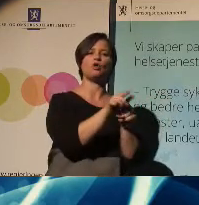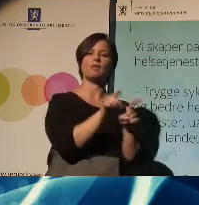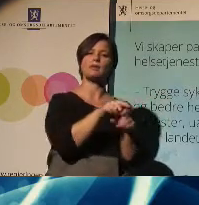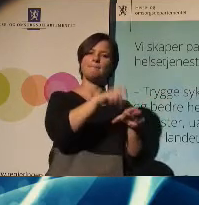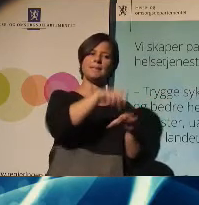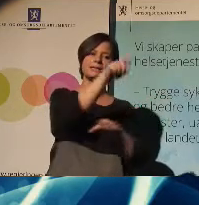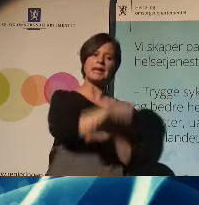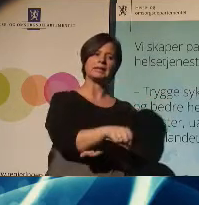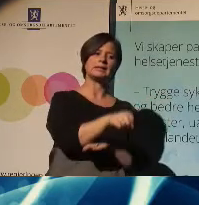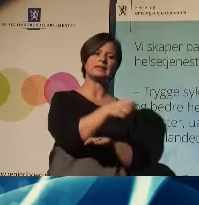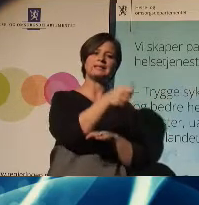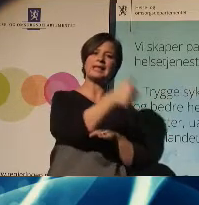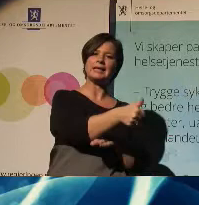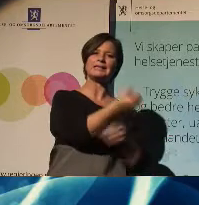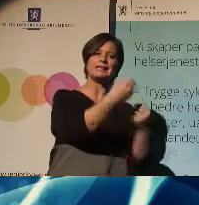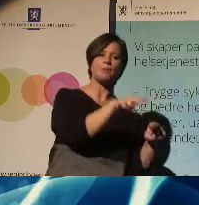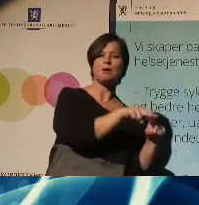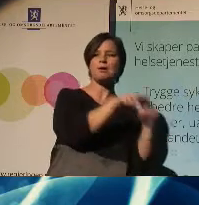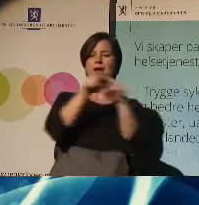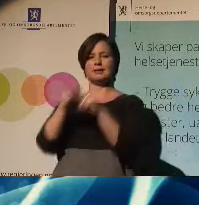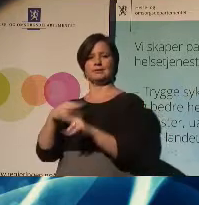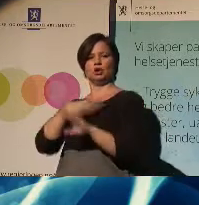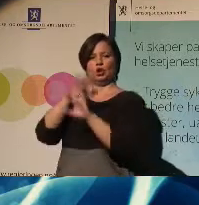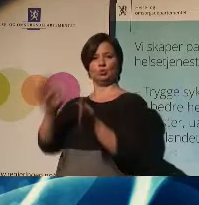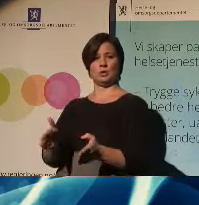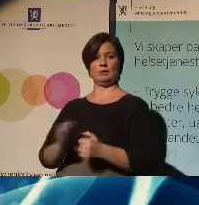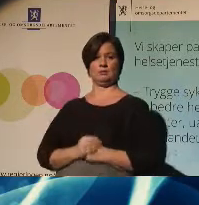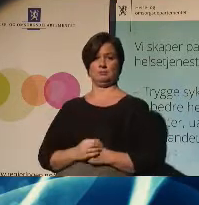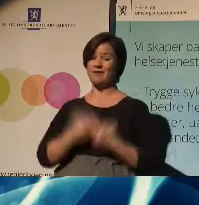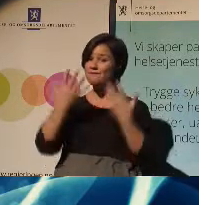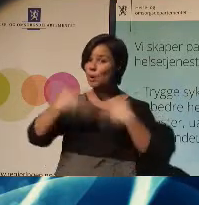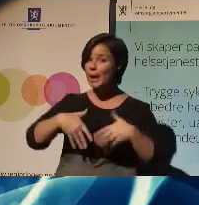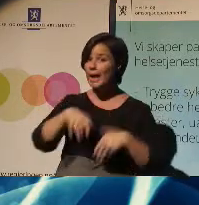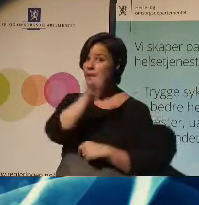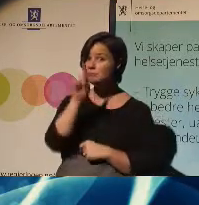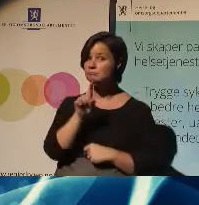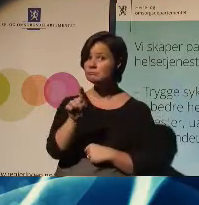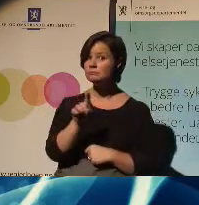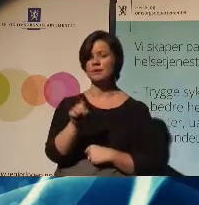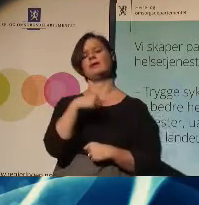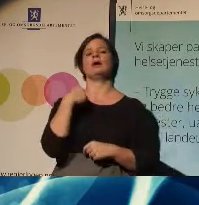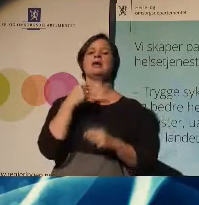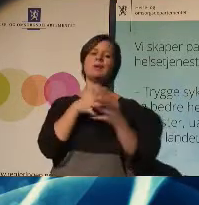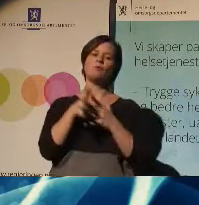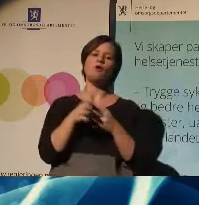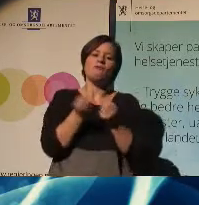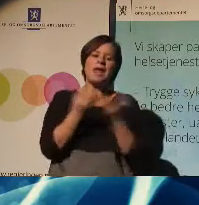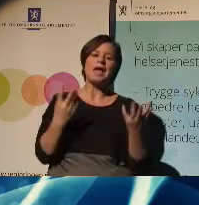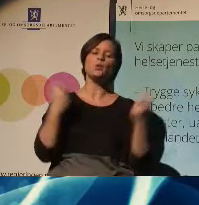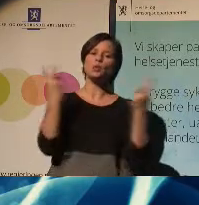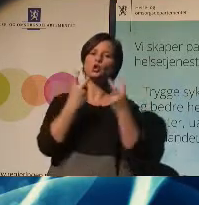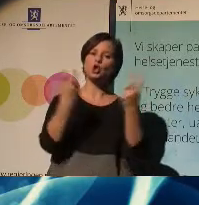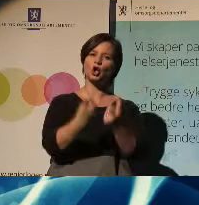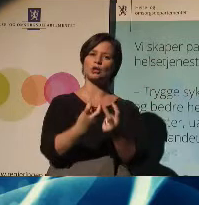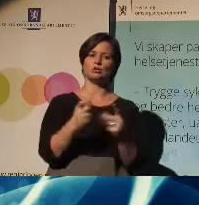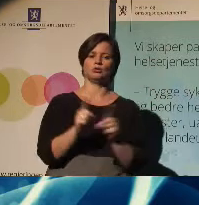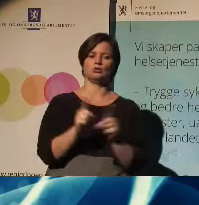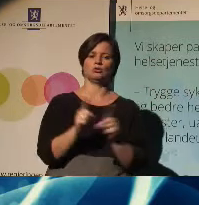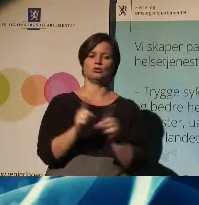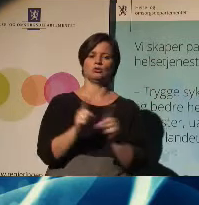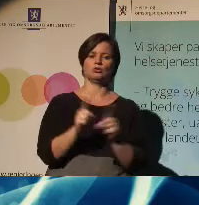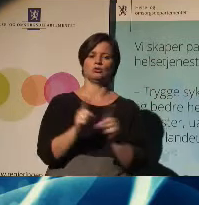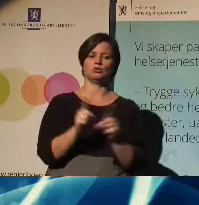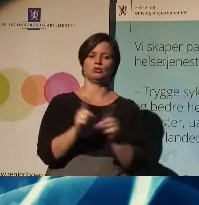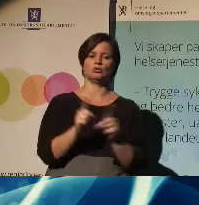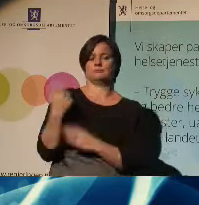the hospital. Now, does it work? We've done a number of studies. One of them is published in the British Medical Journal, but we